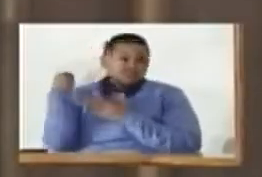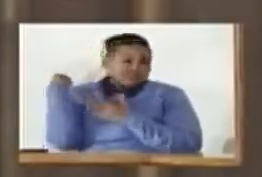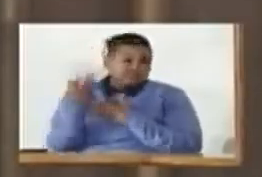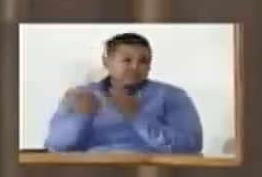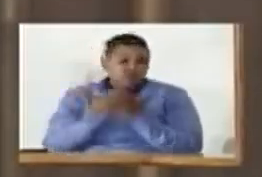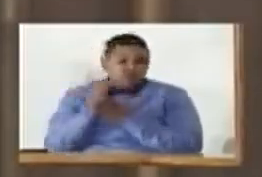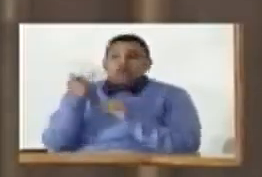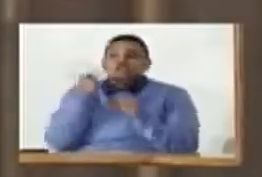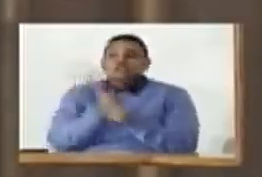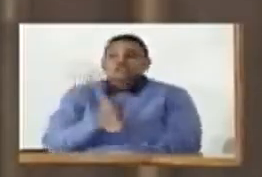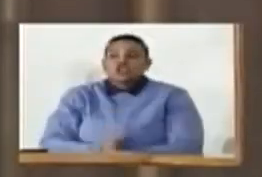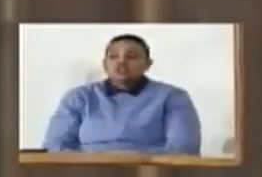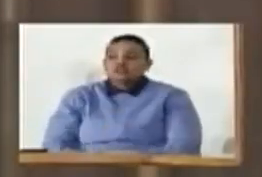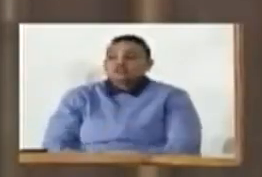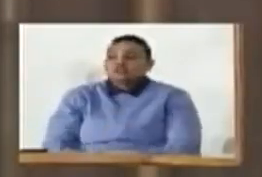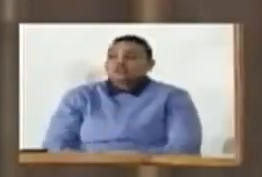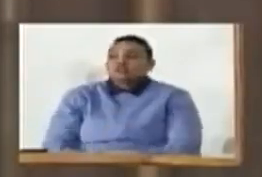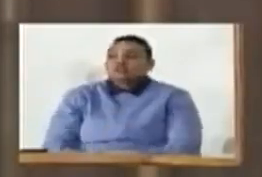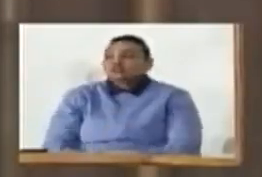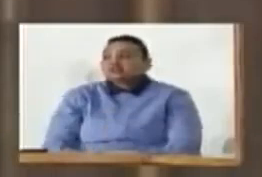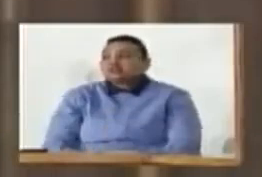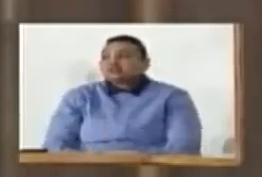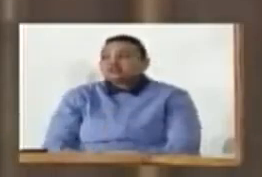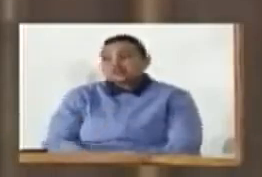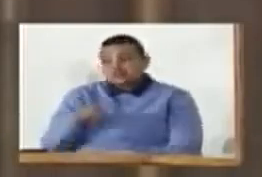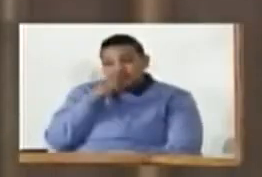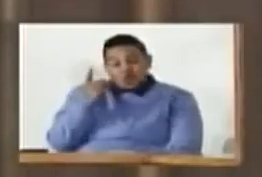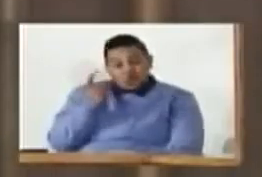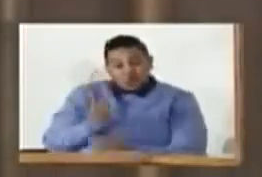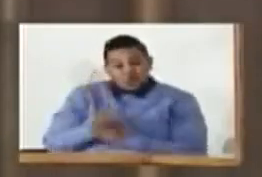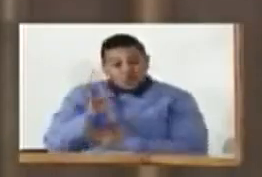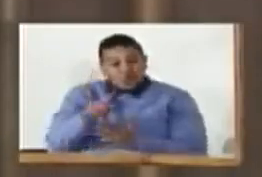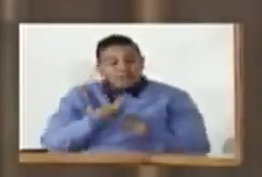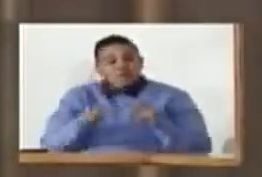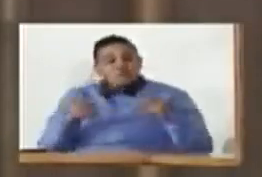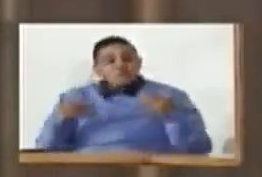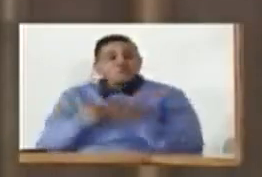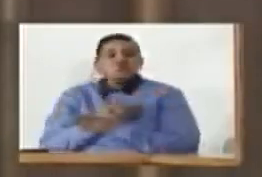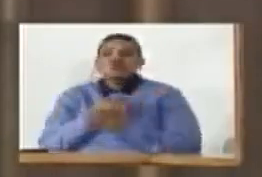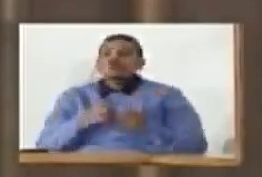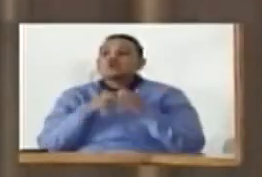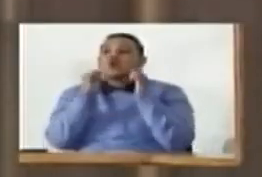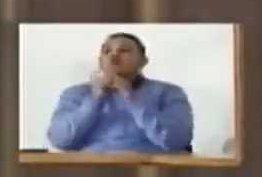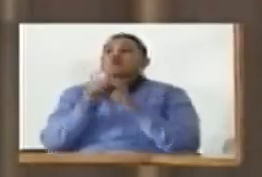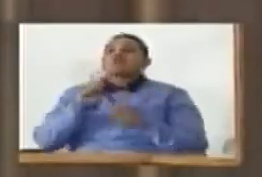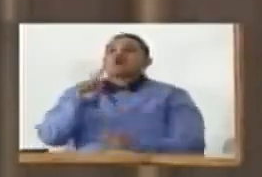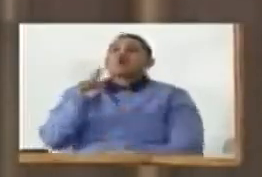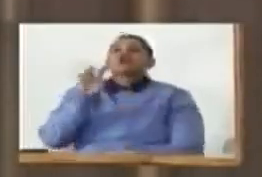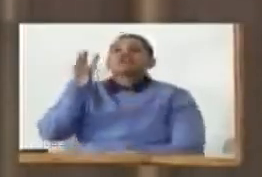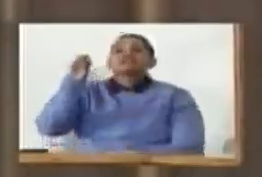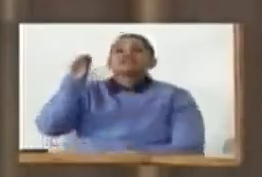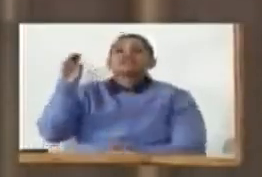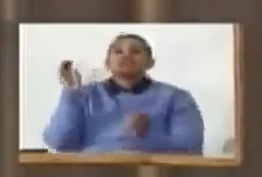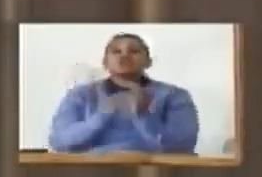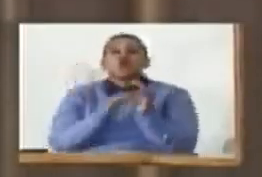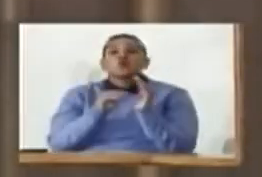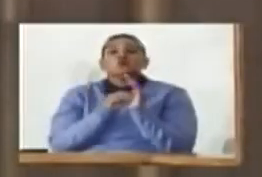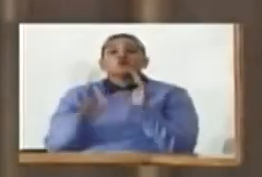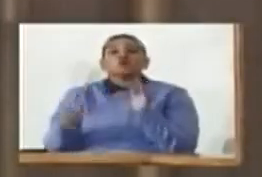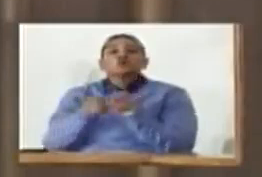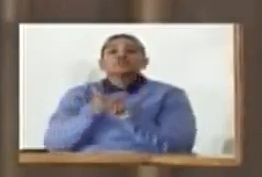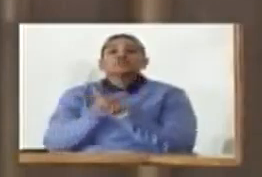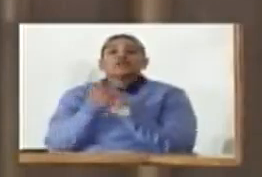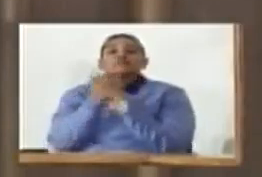this initiative, not just the initiative, but through this new initiative, with 160,000 students